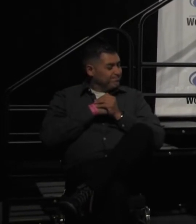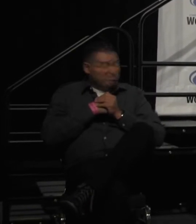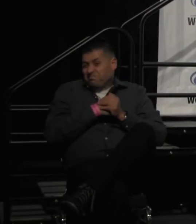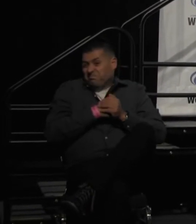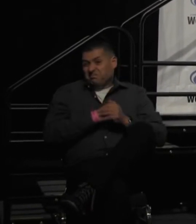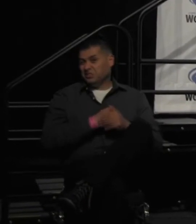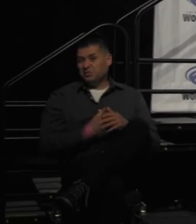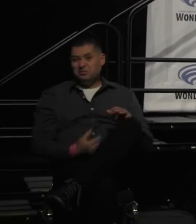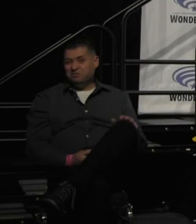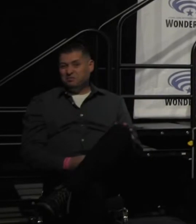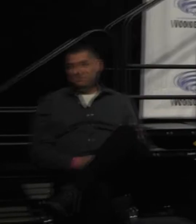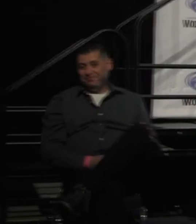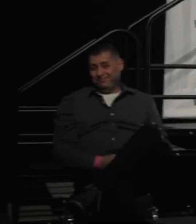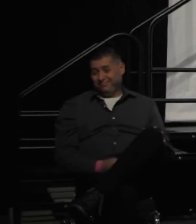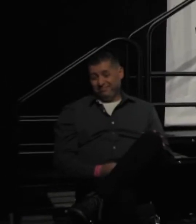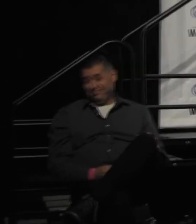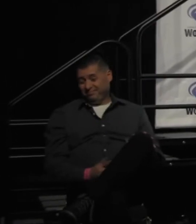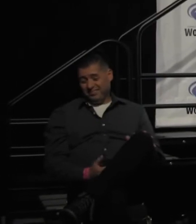I don't know.